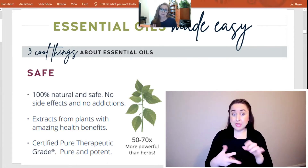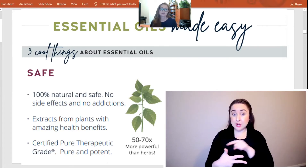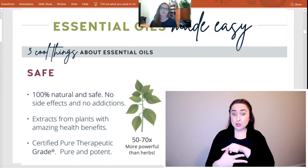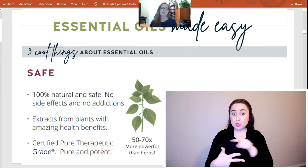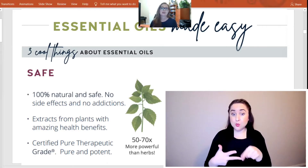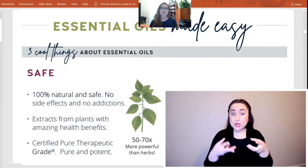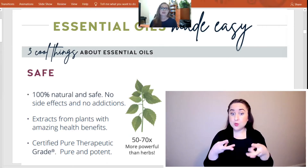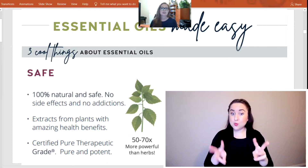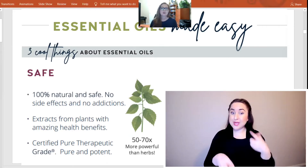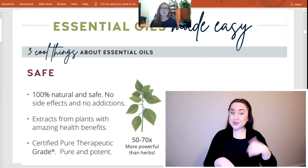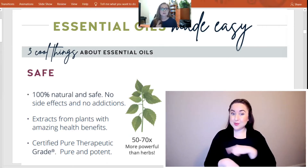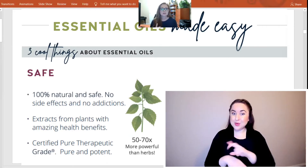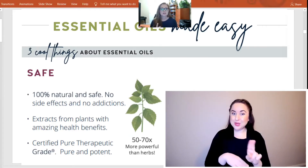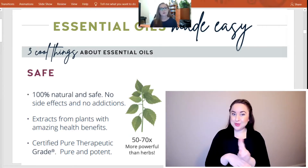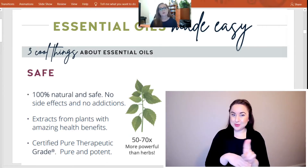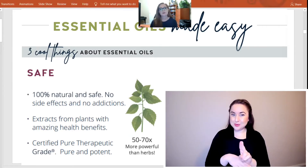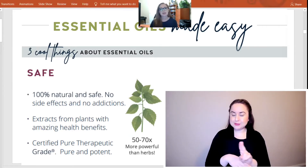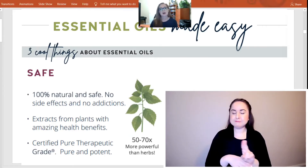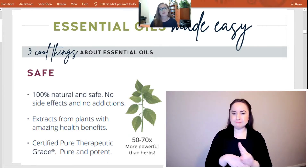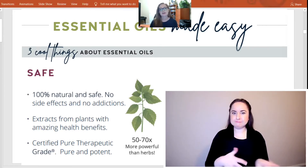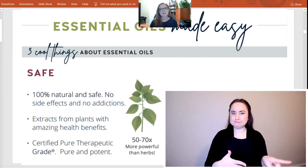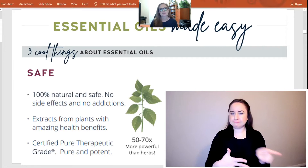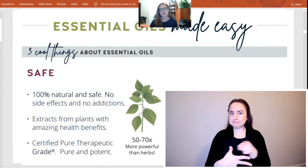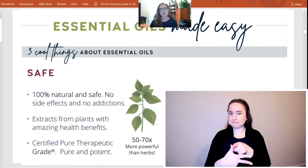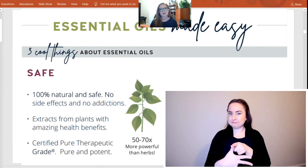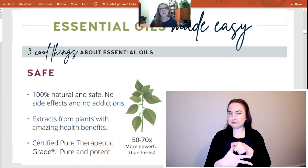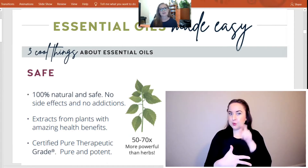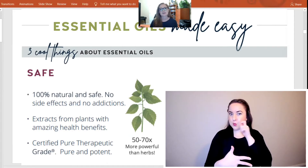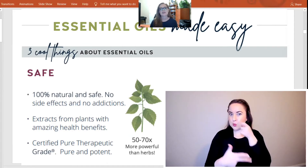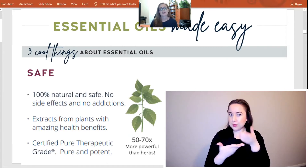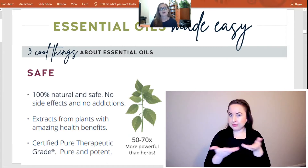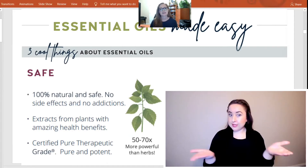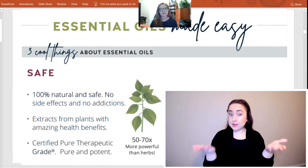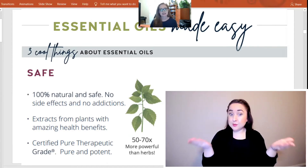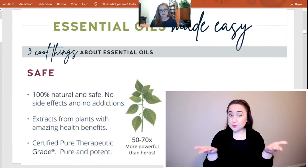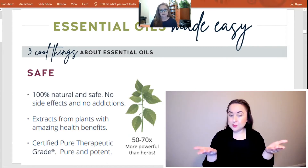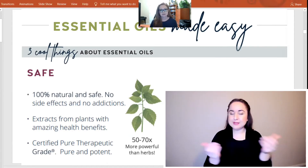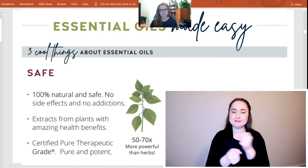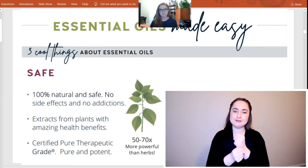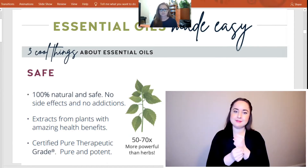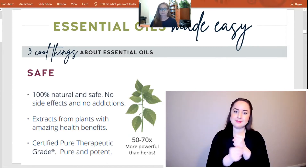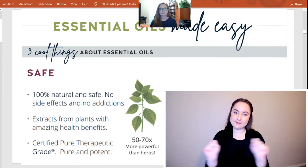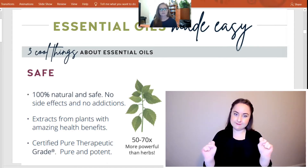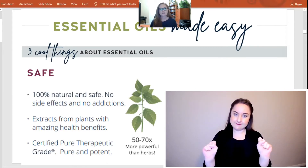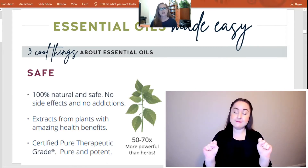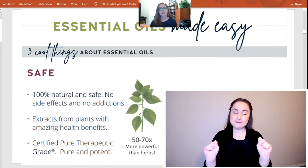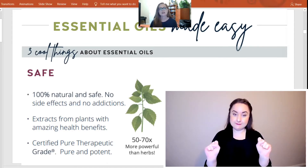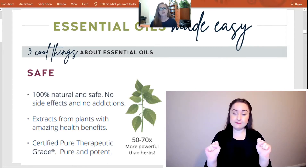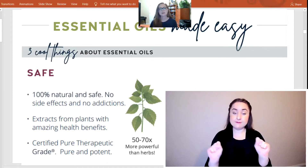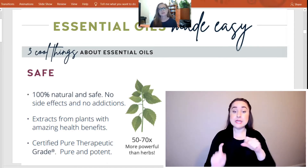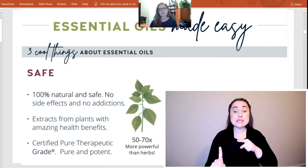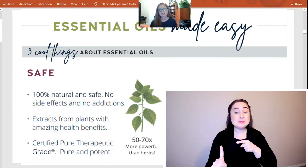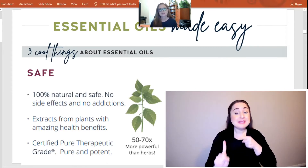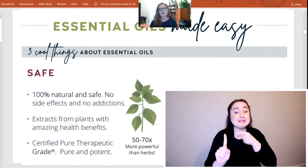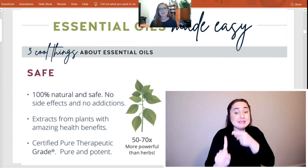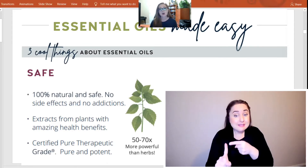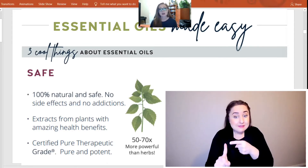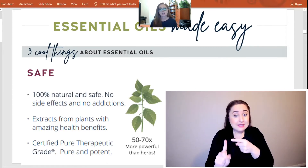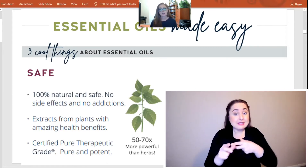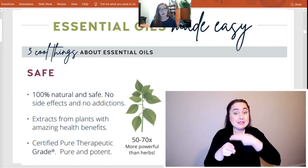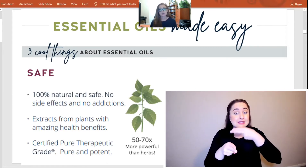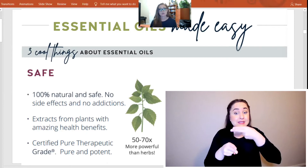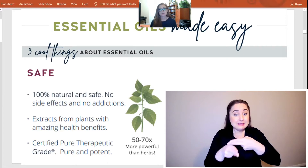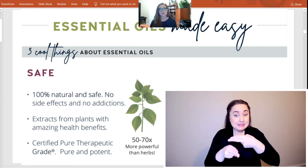oils. So the first cool thing about essential oils is that they are safe. And we are specifically